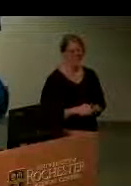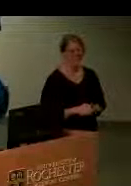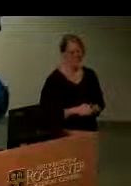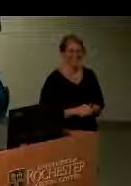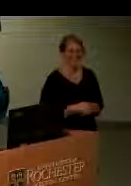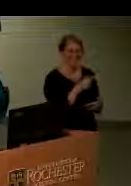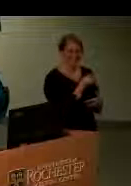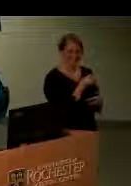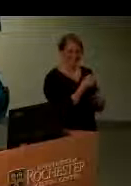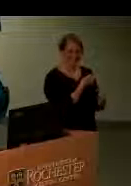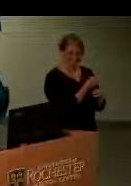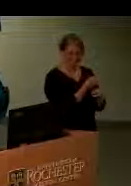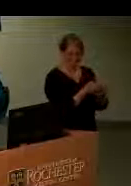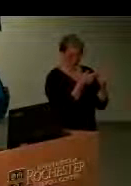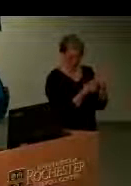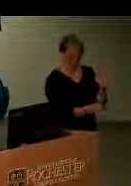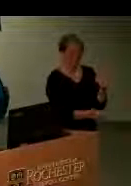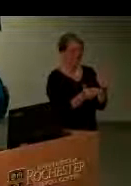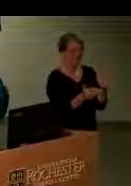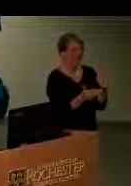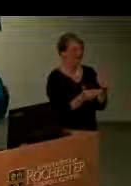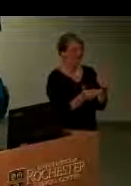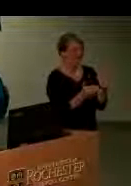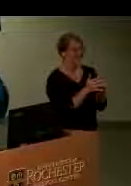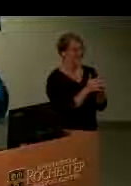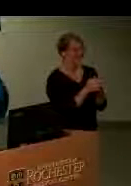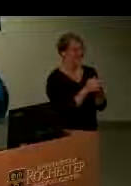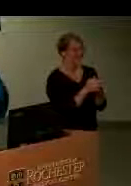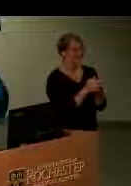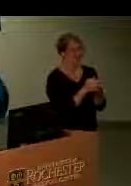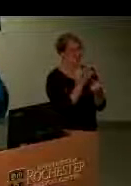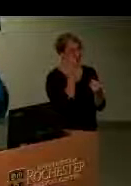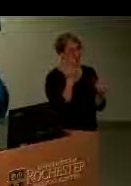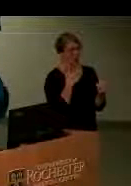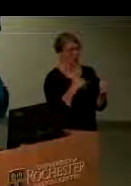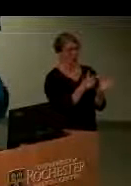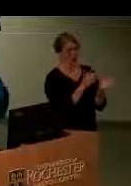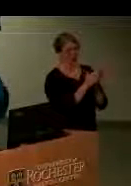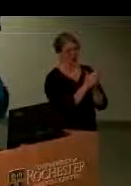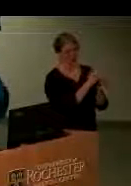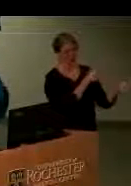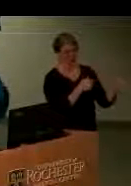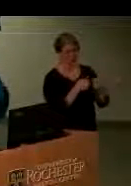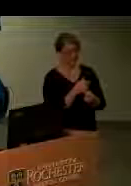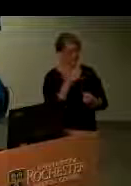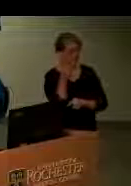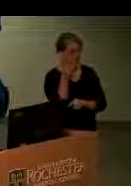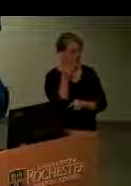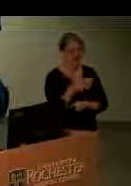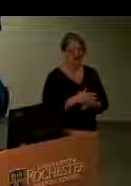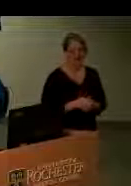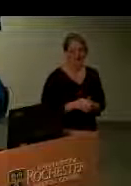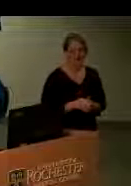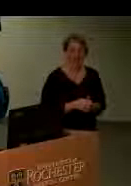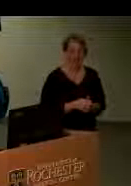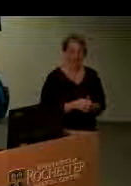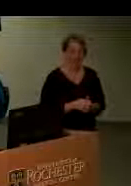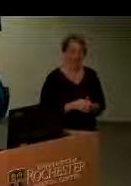went on, and it's the reason that we've asked him to talk. He went on to leave